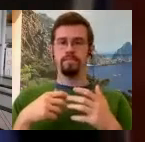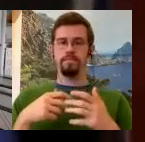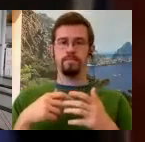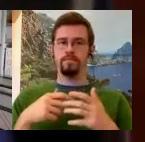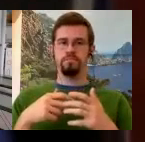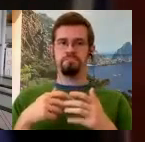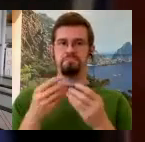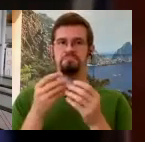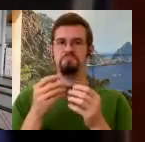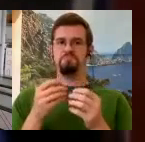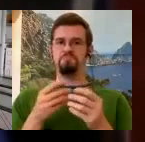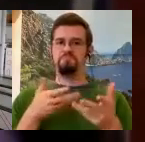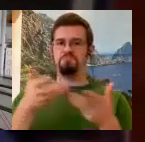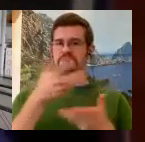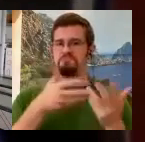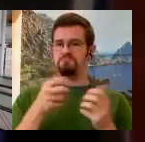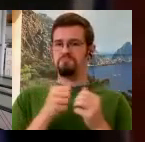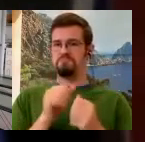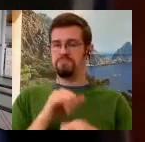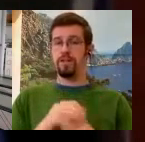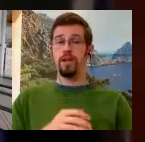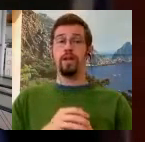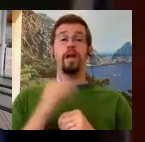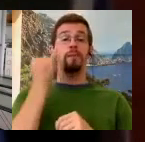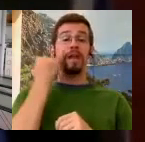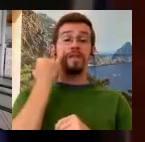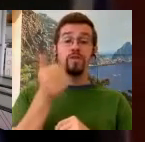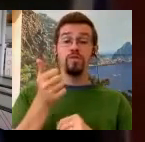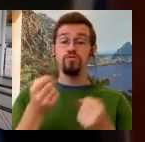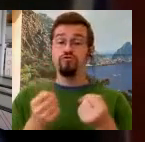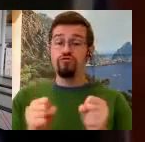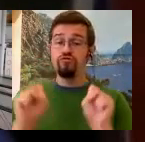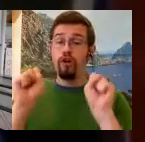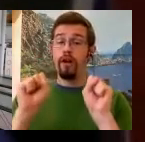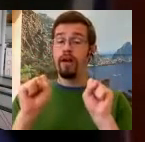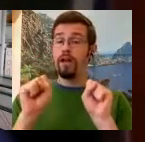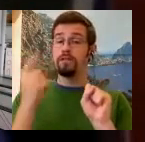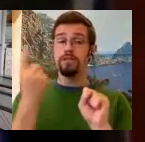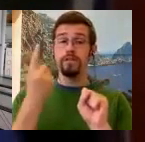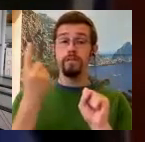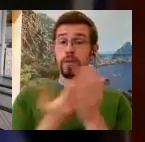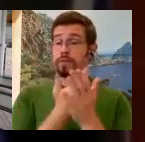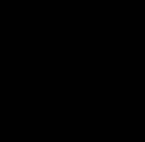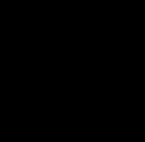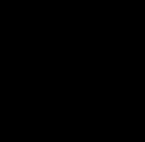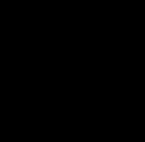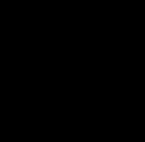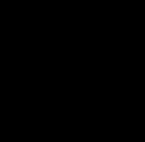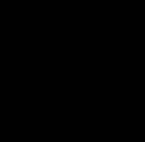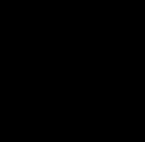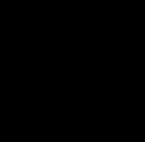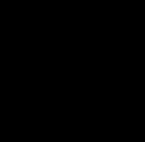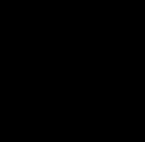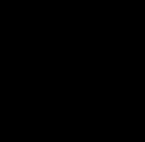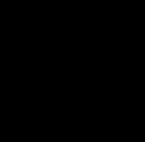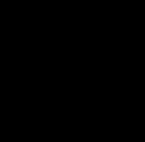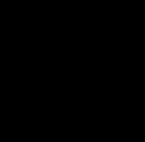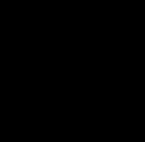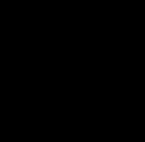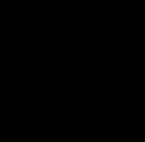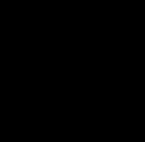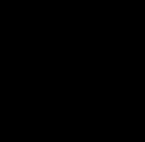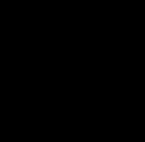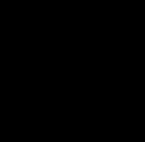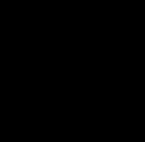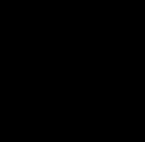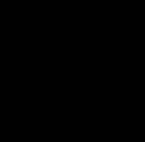if you experiment and try something new, that's a great idea. There are different symbol sets you could design. You could use